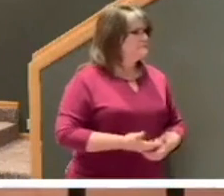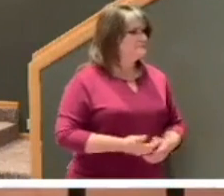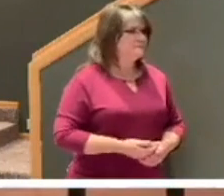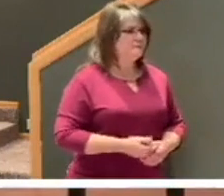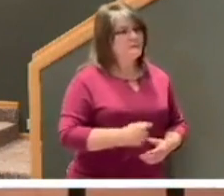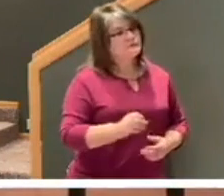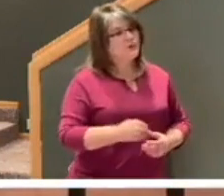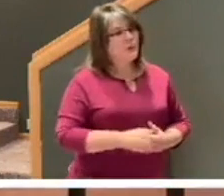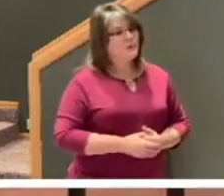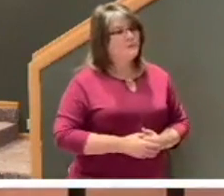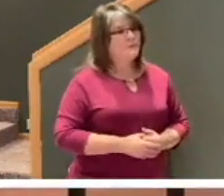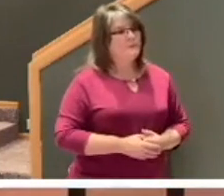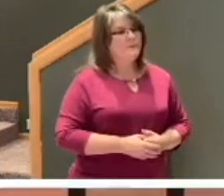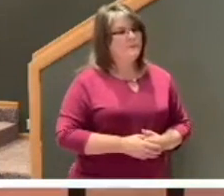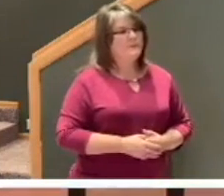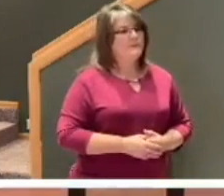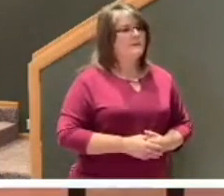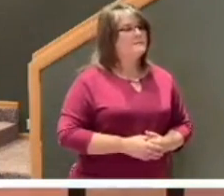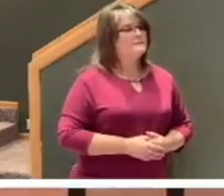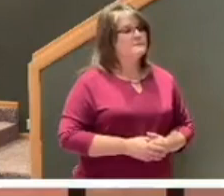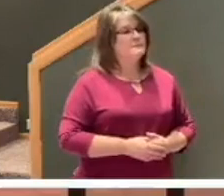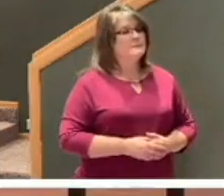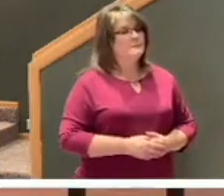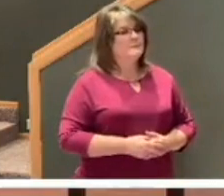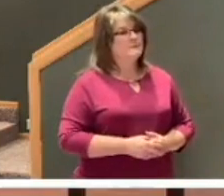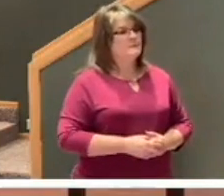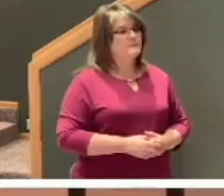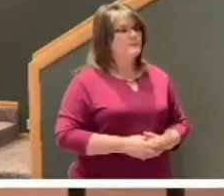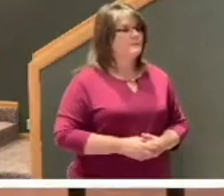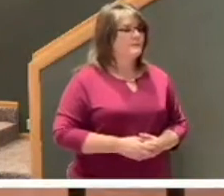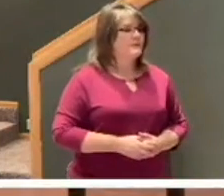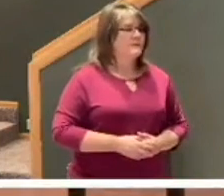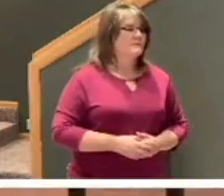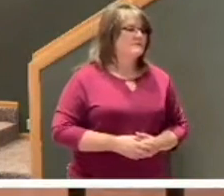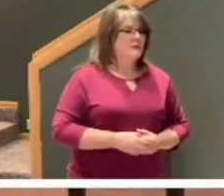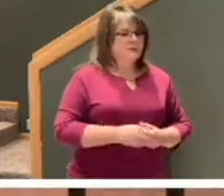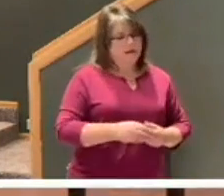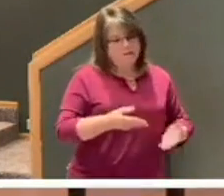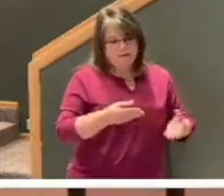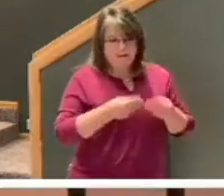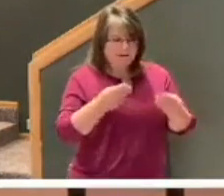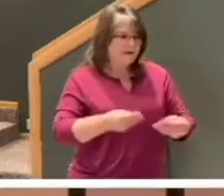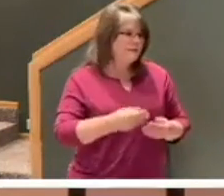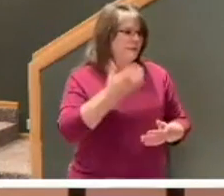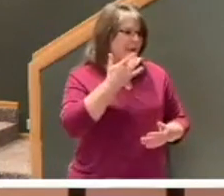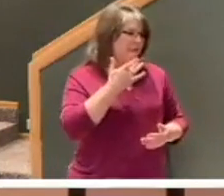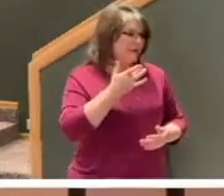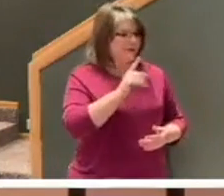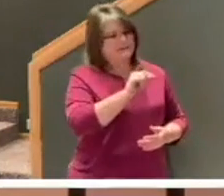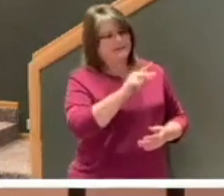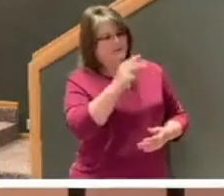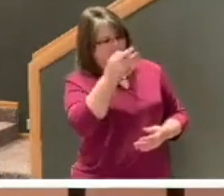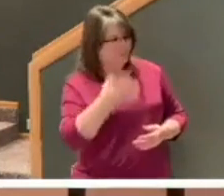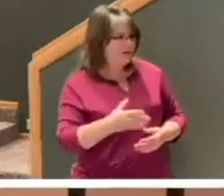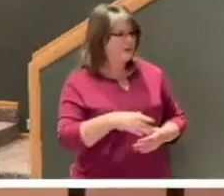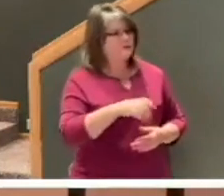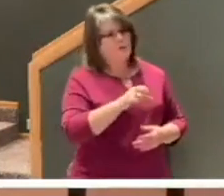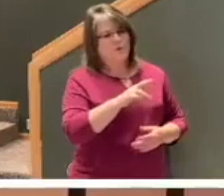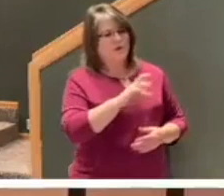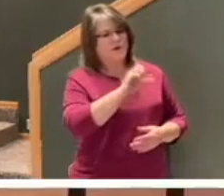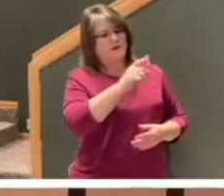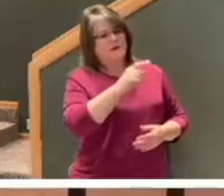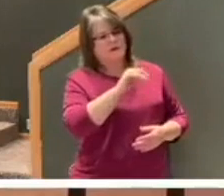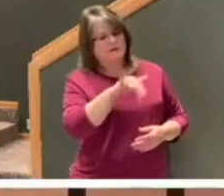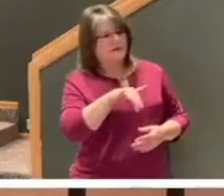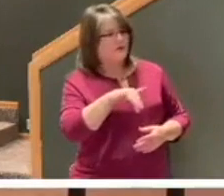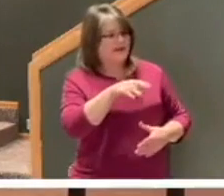And so they give to, you know, their favorite TV preachers or charities instead of sowing their